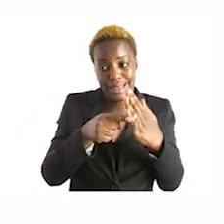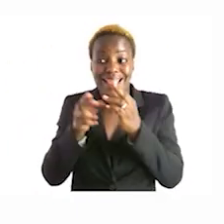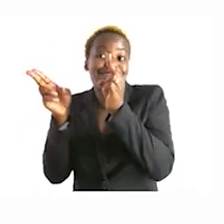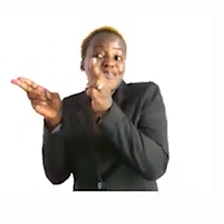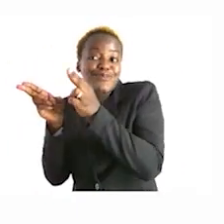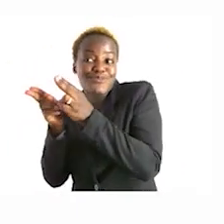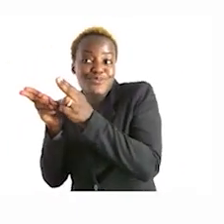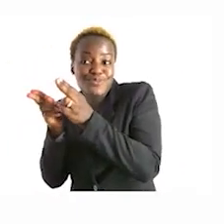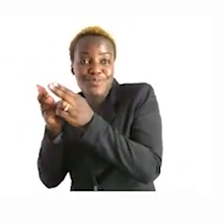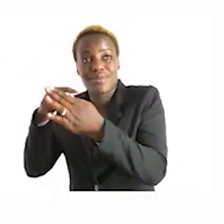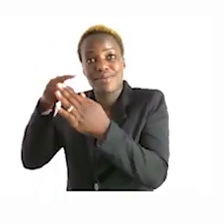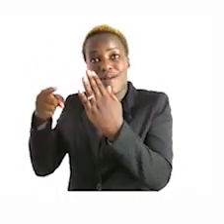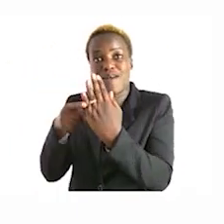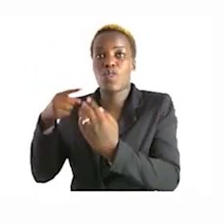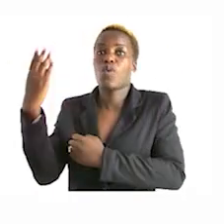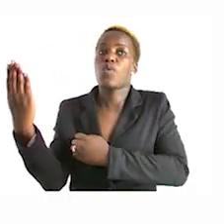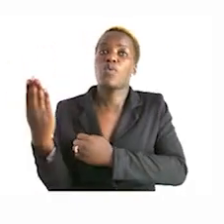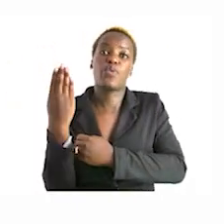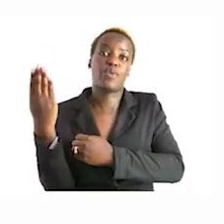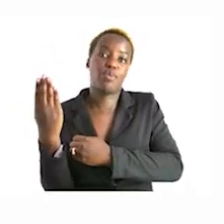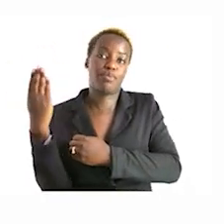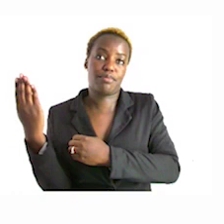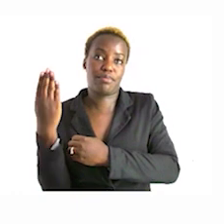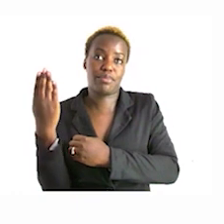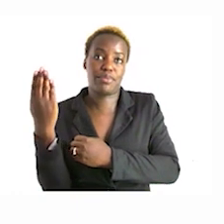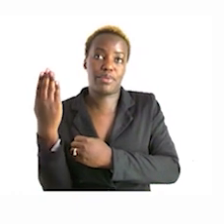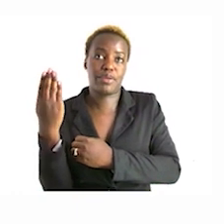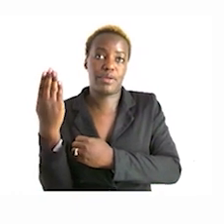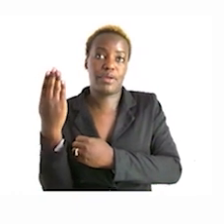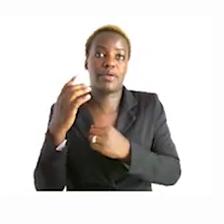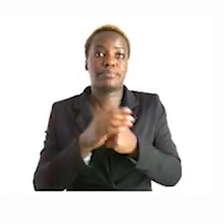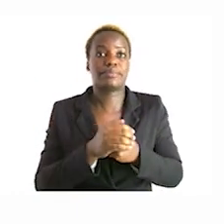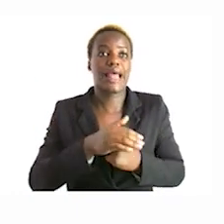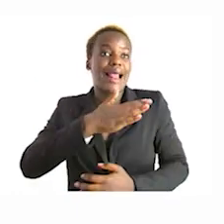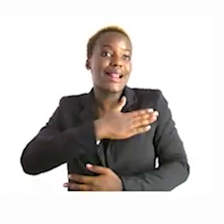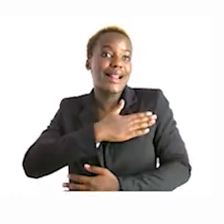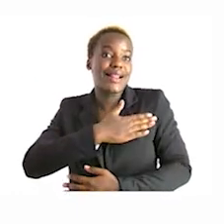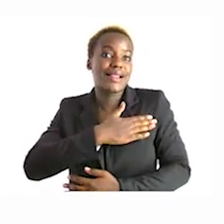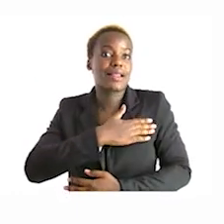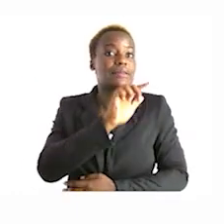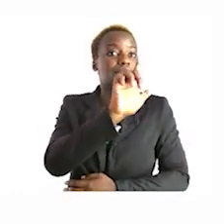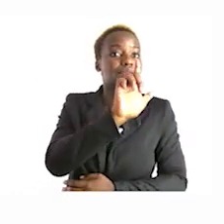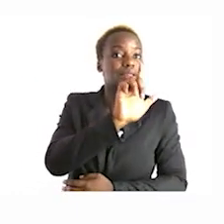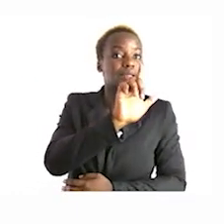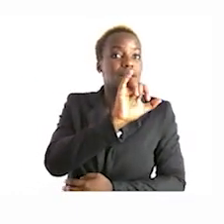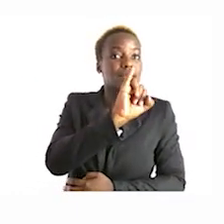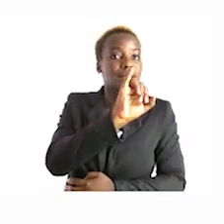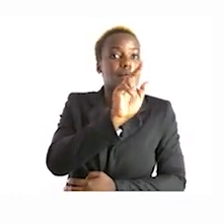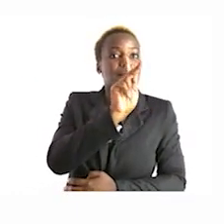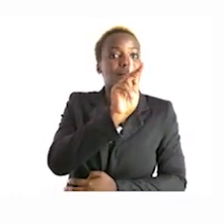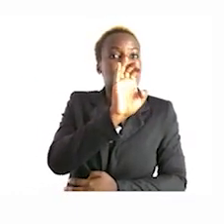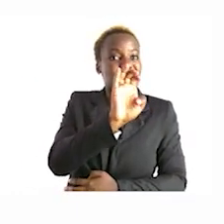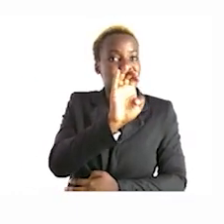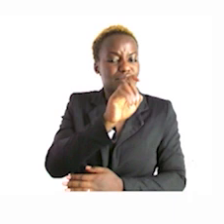blue. For example, let's quickly take the word like. How many vowel sounds do you see in the word